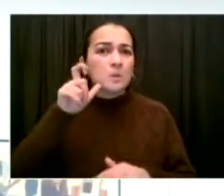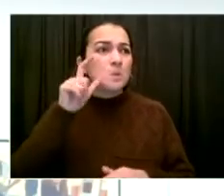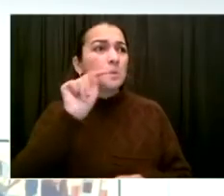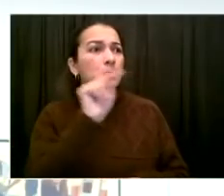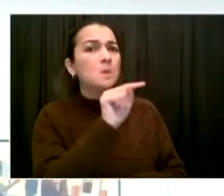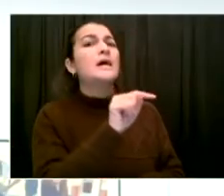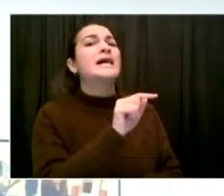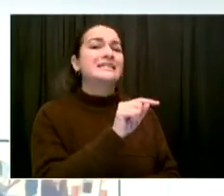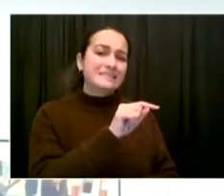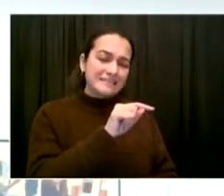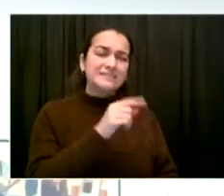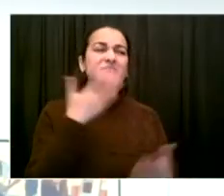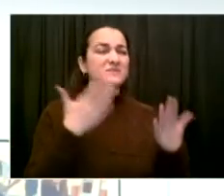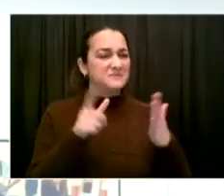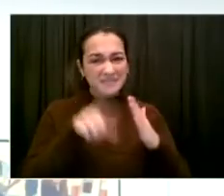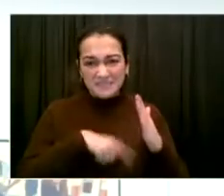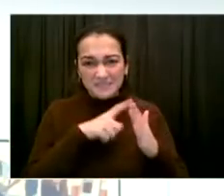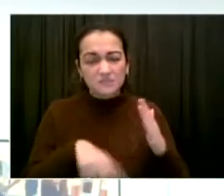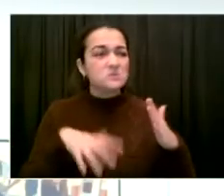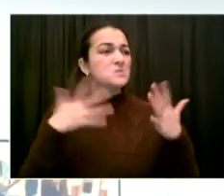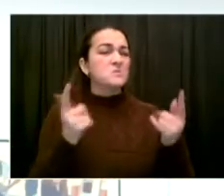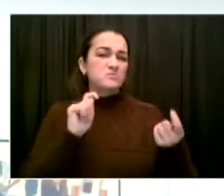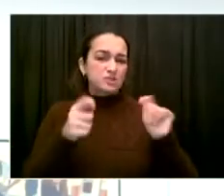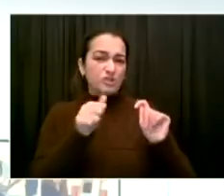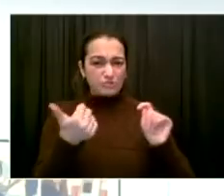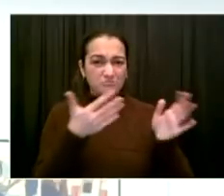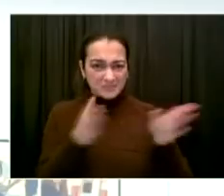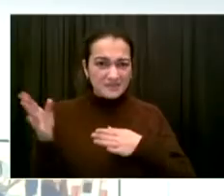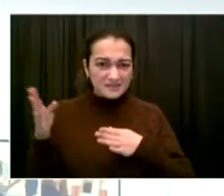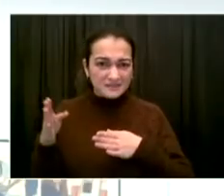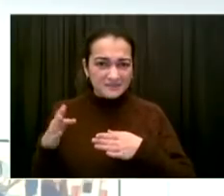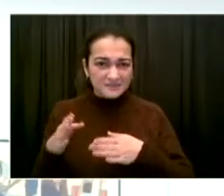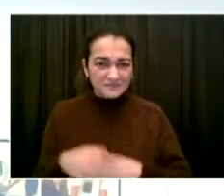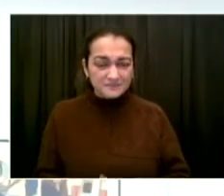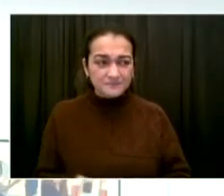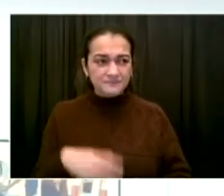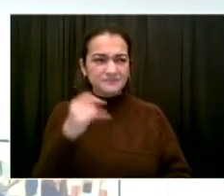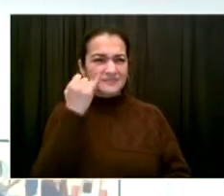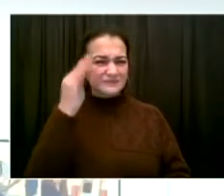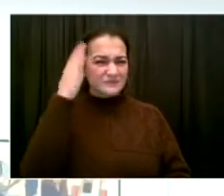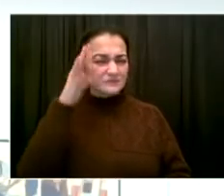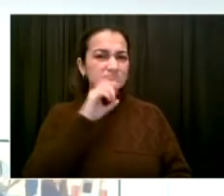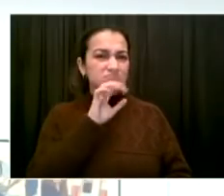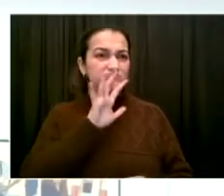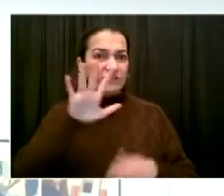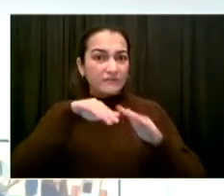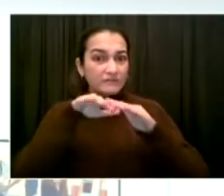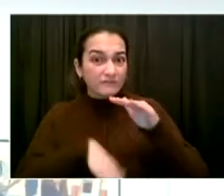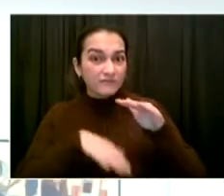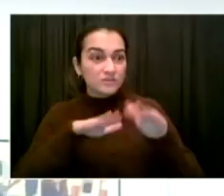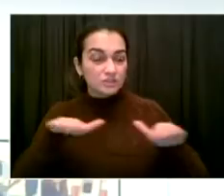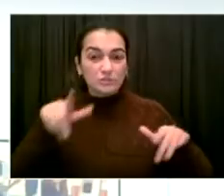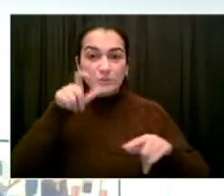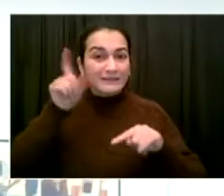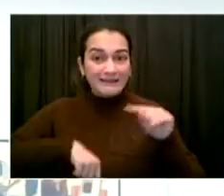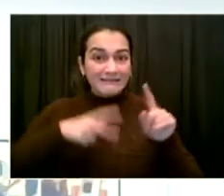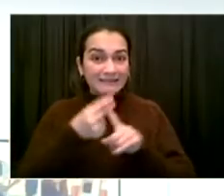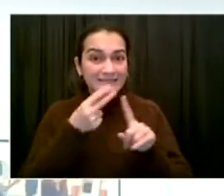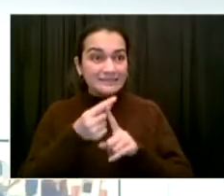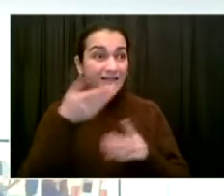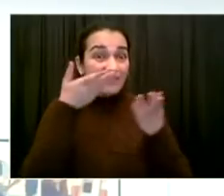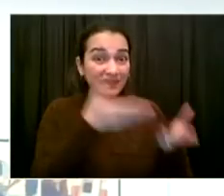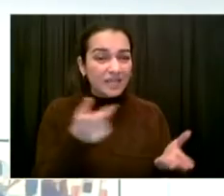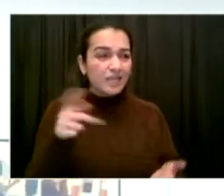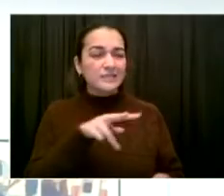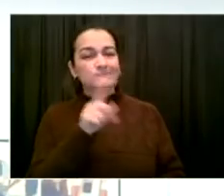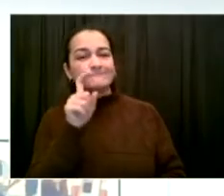eligible to be vaccinated, we have to keep them in mind when we think about activities over the